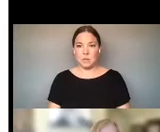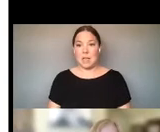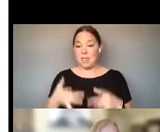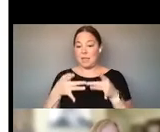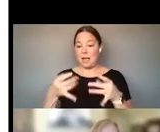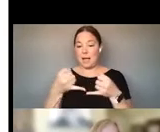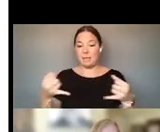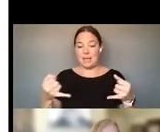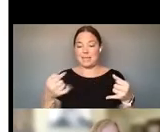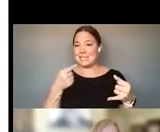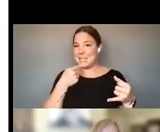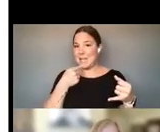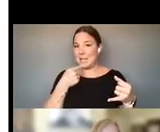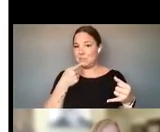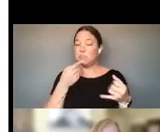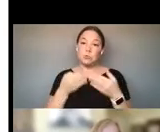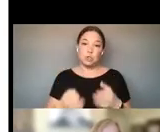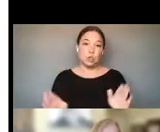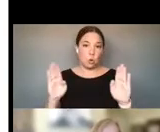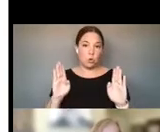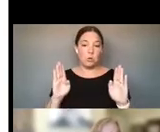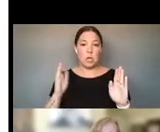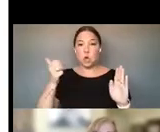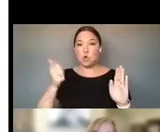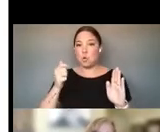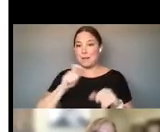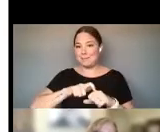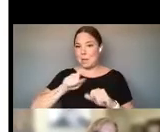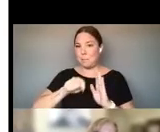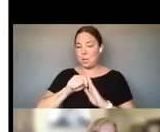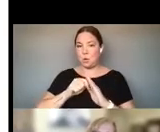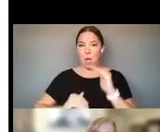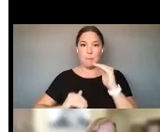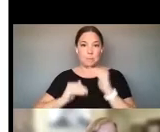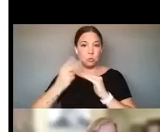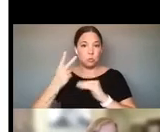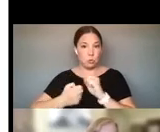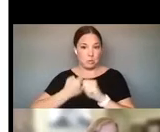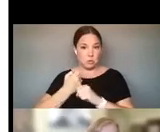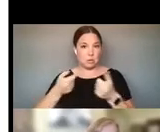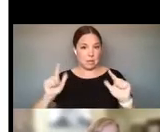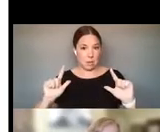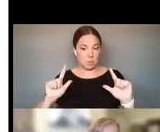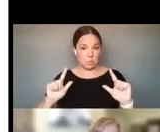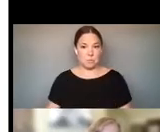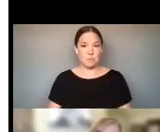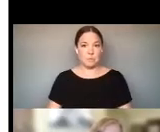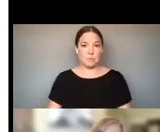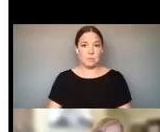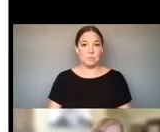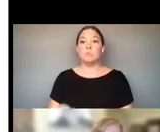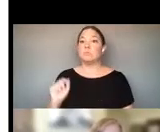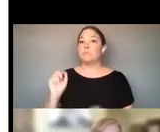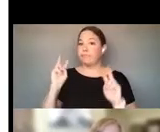that, quote, generally, a grant period of up to two years is allowed, end quote. If we,